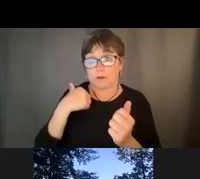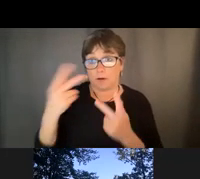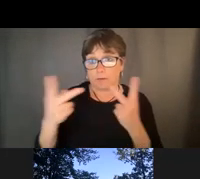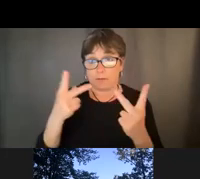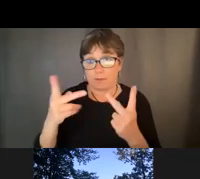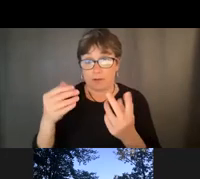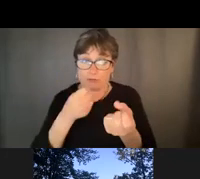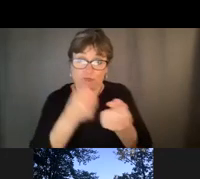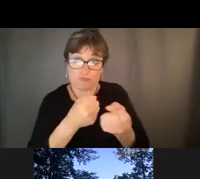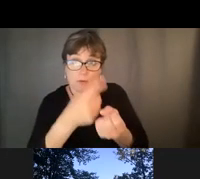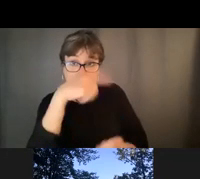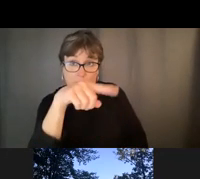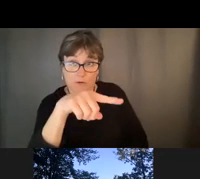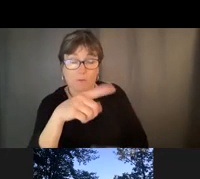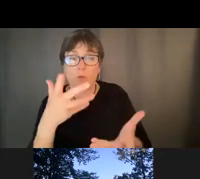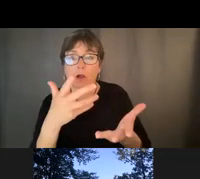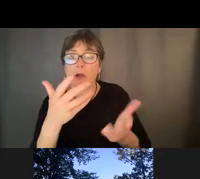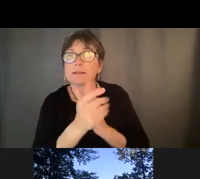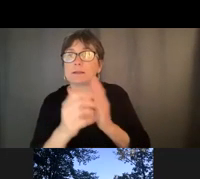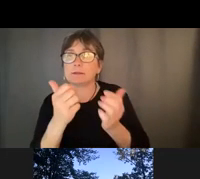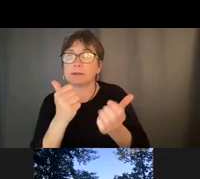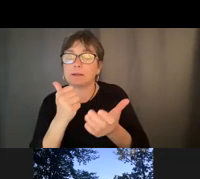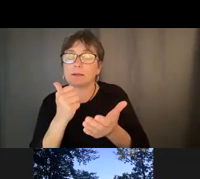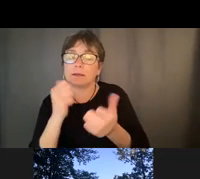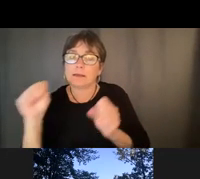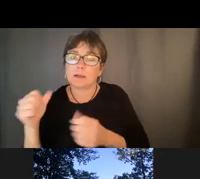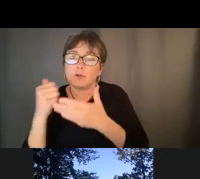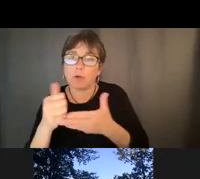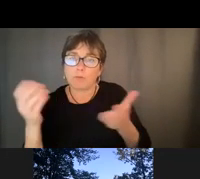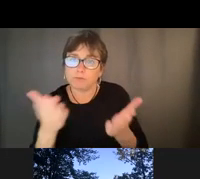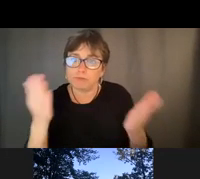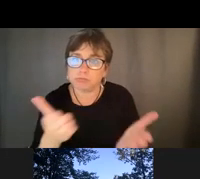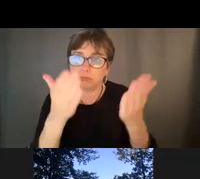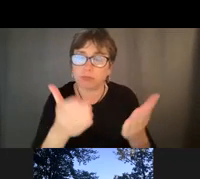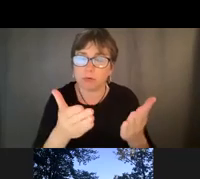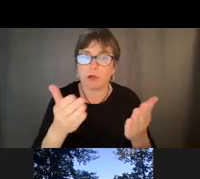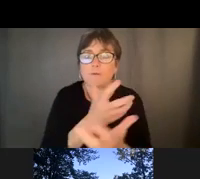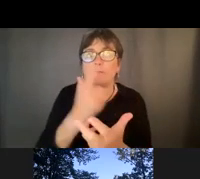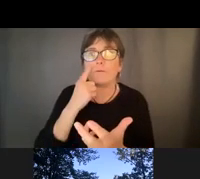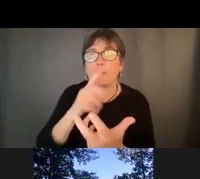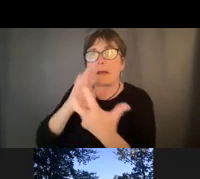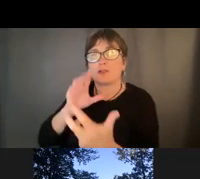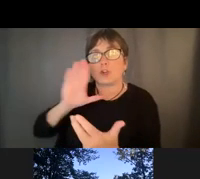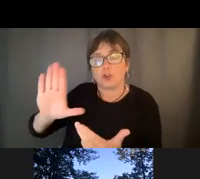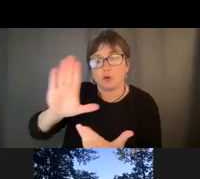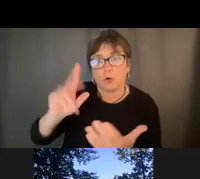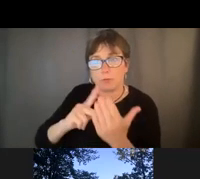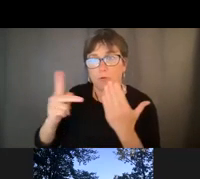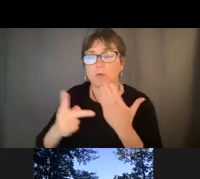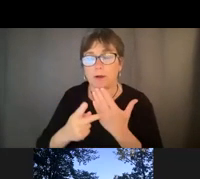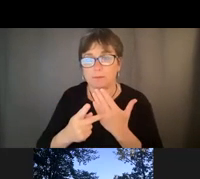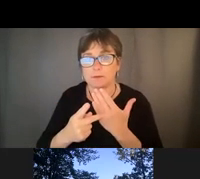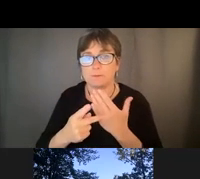kind of skills you can help foster within the programs that you're developing, right? What kind of things can you